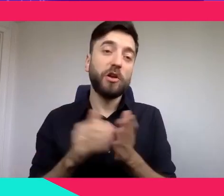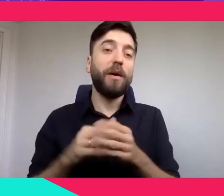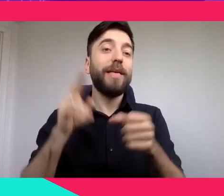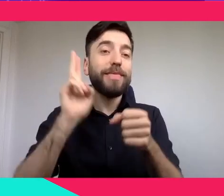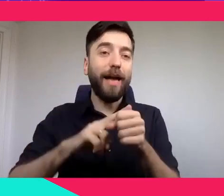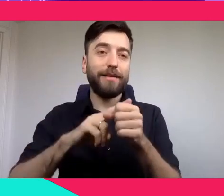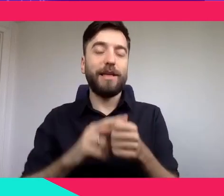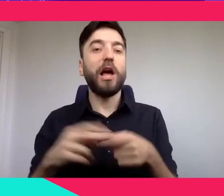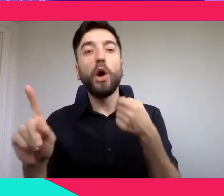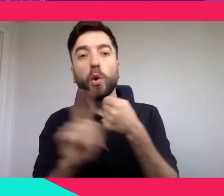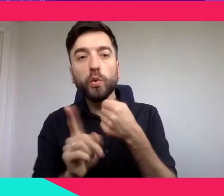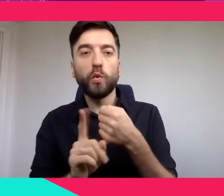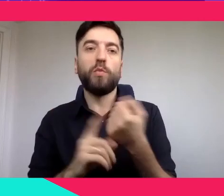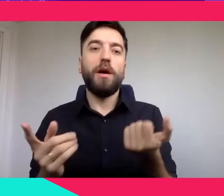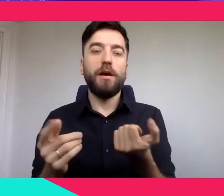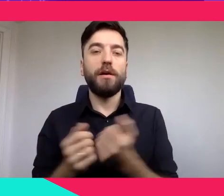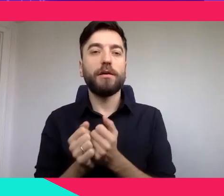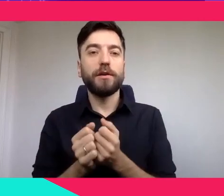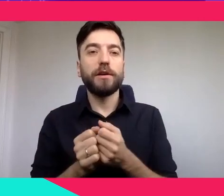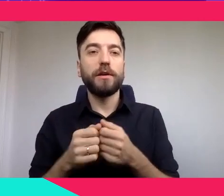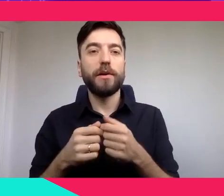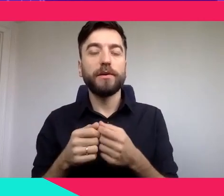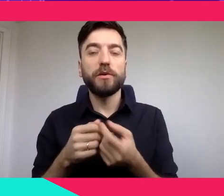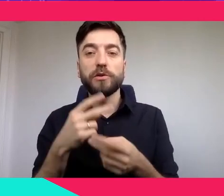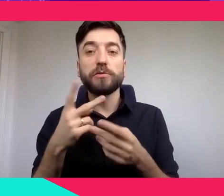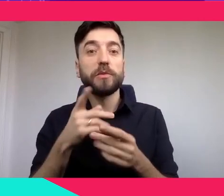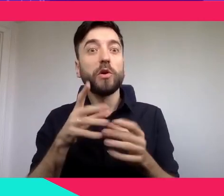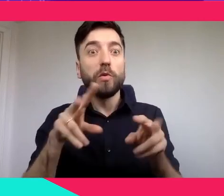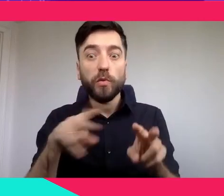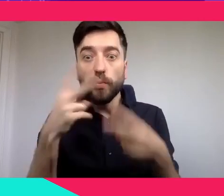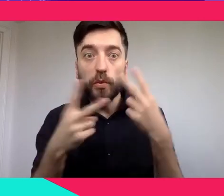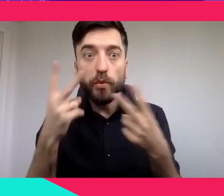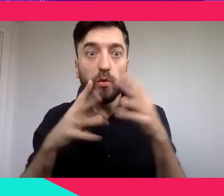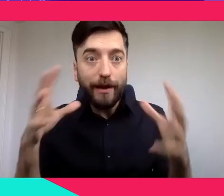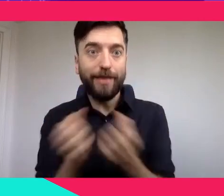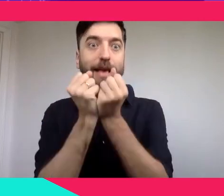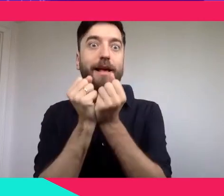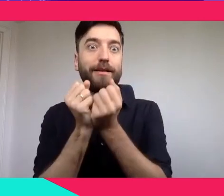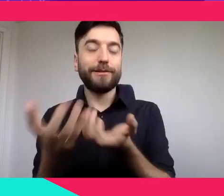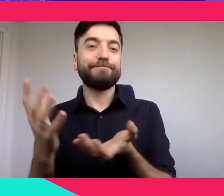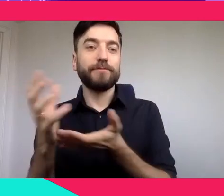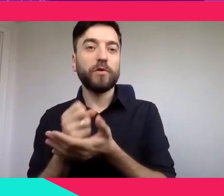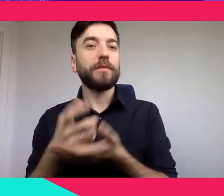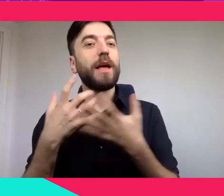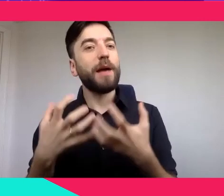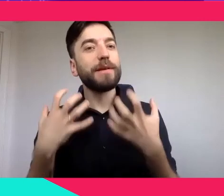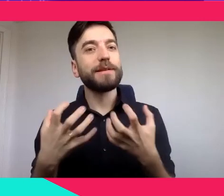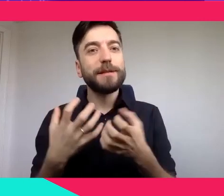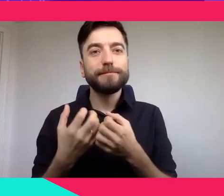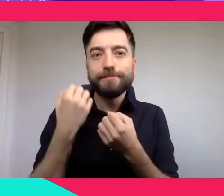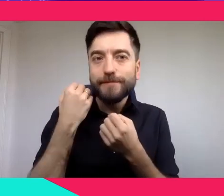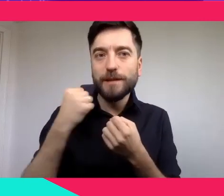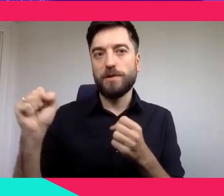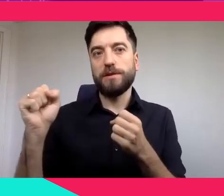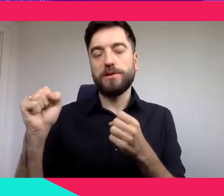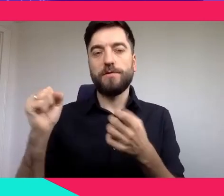to find a specific artwork. And we really wanted to also democratize that part of the search. So